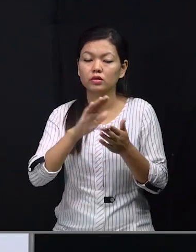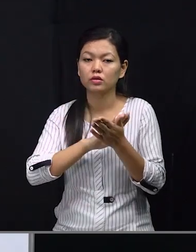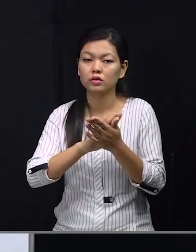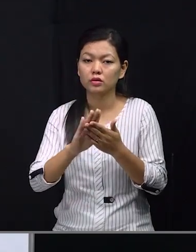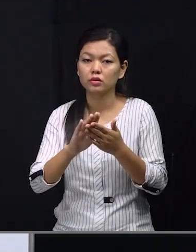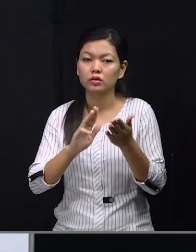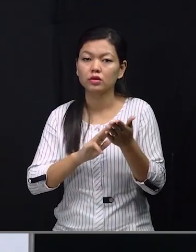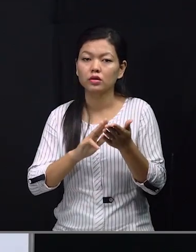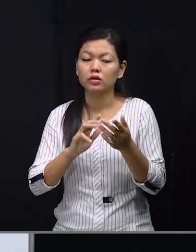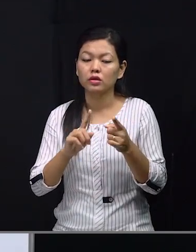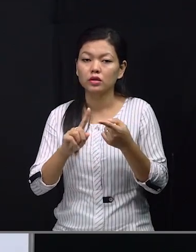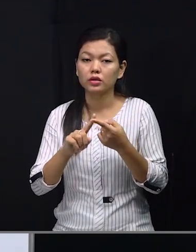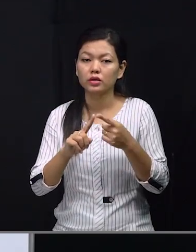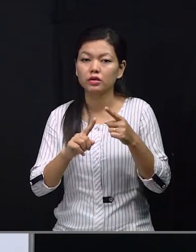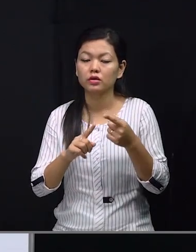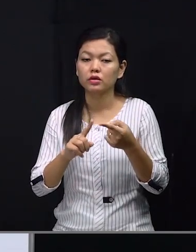chloroethane,